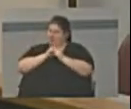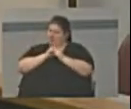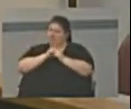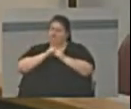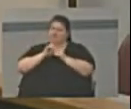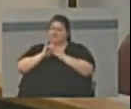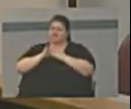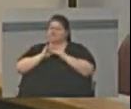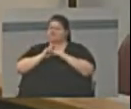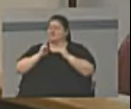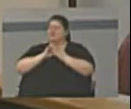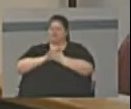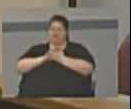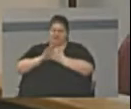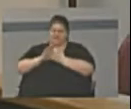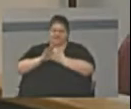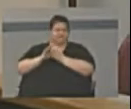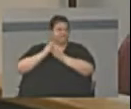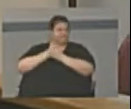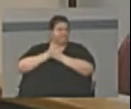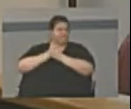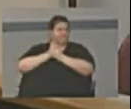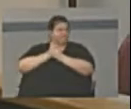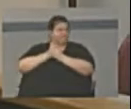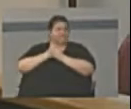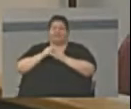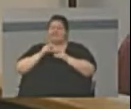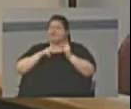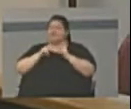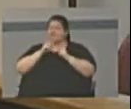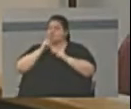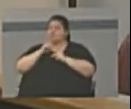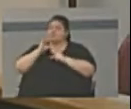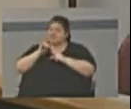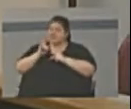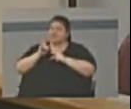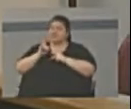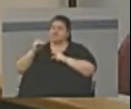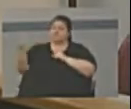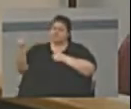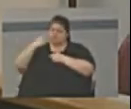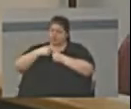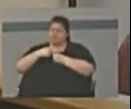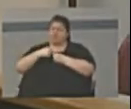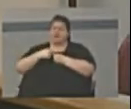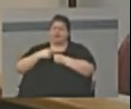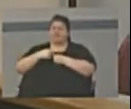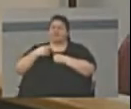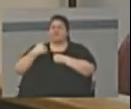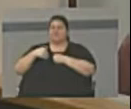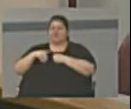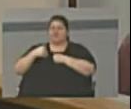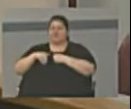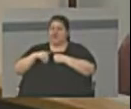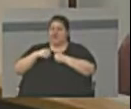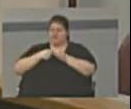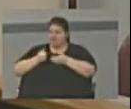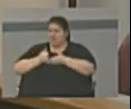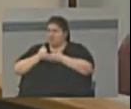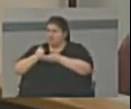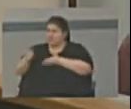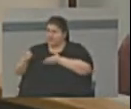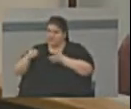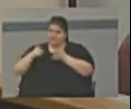very nice thing. I think that the people that did participate a week ago, I'm addressing a number of issues that people